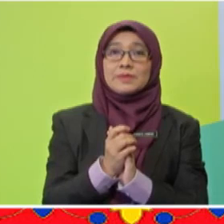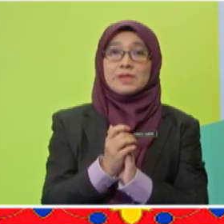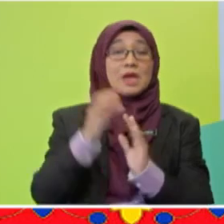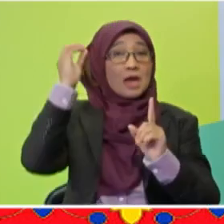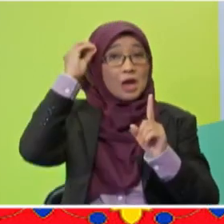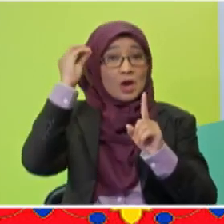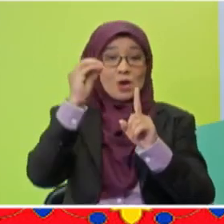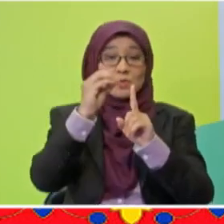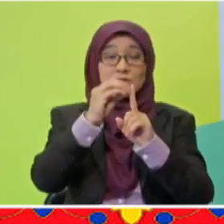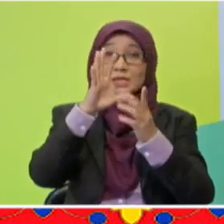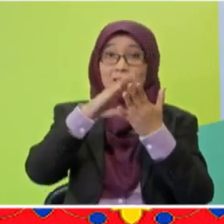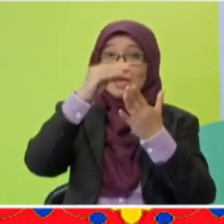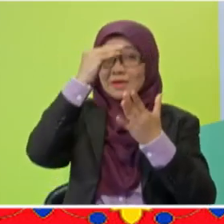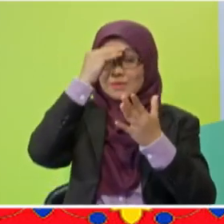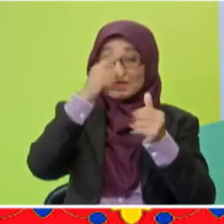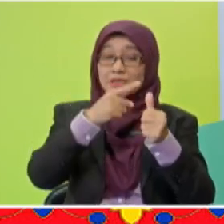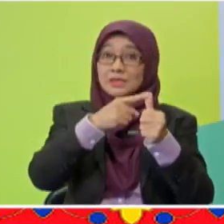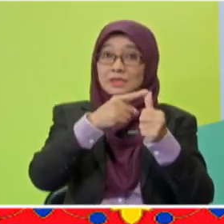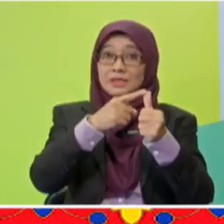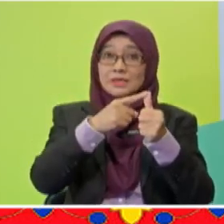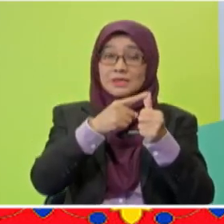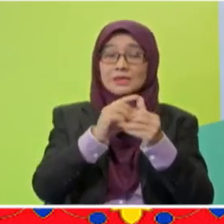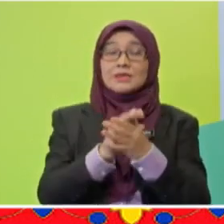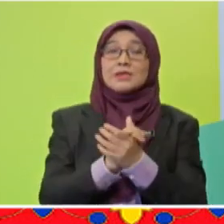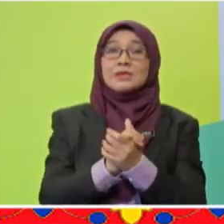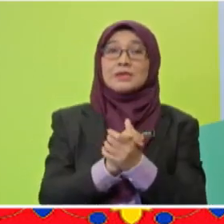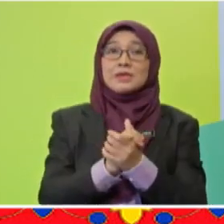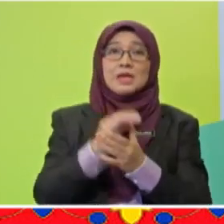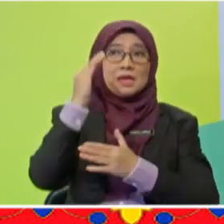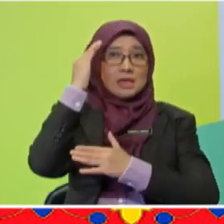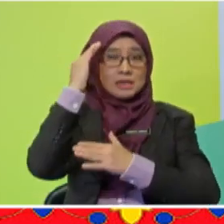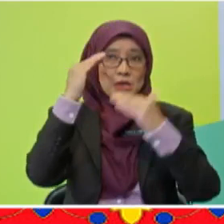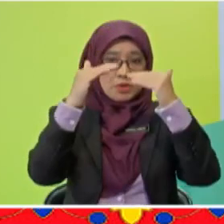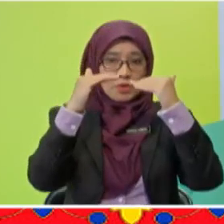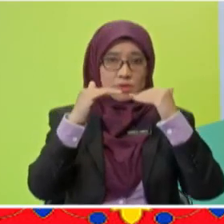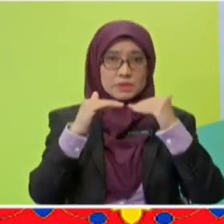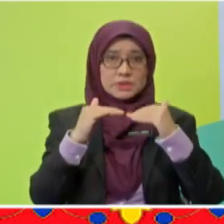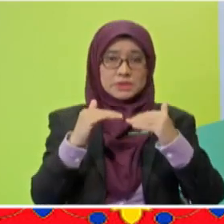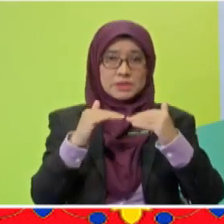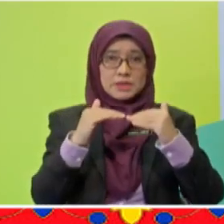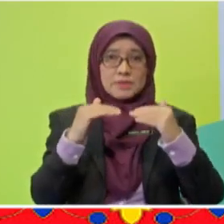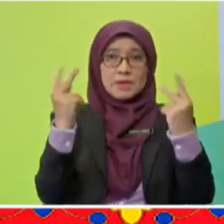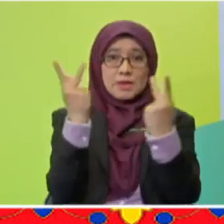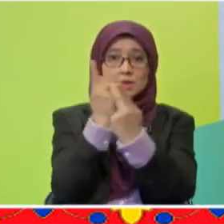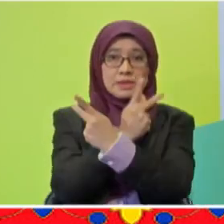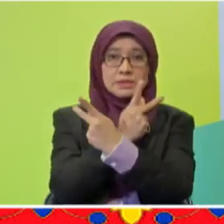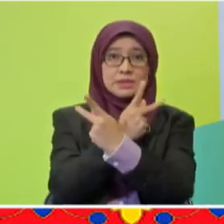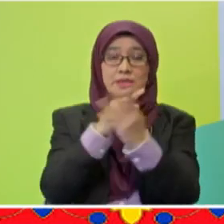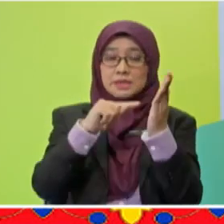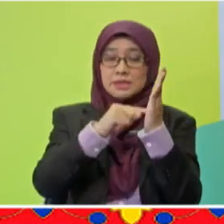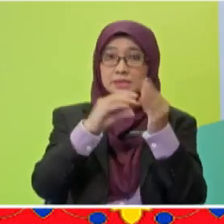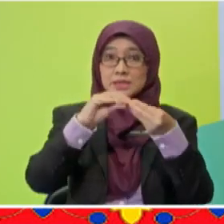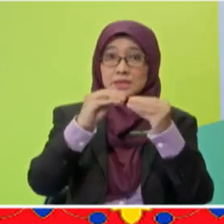of today's lesson. Okay. First, kids will enumerate the steps for multiplication and division of decimal numbers. Second one, of course, they are going